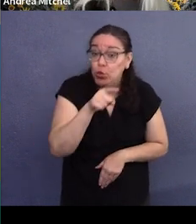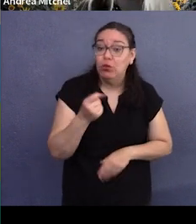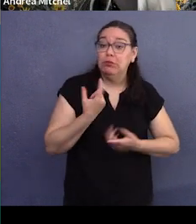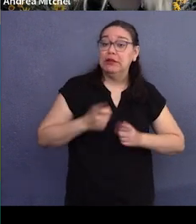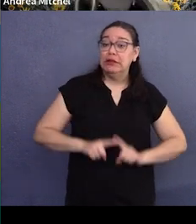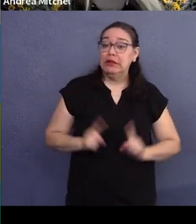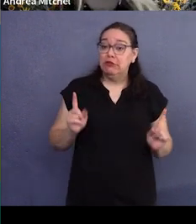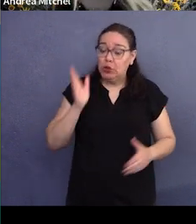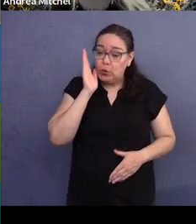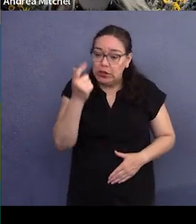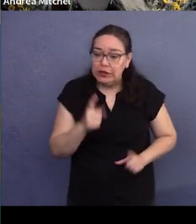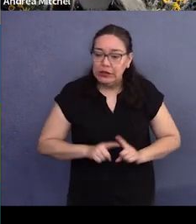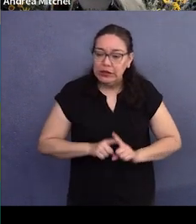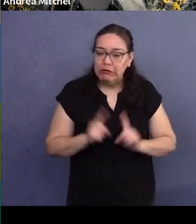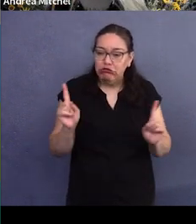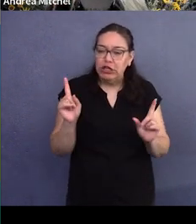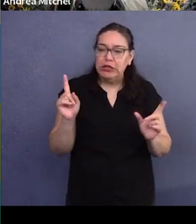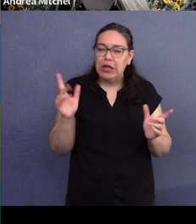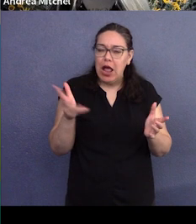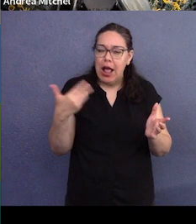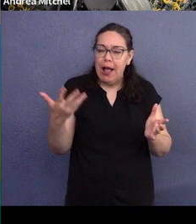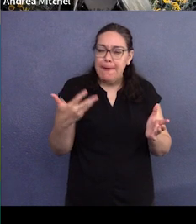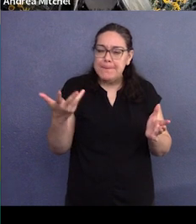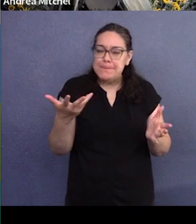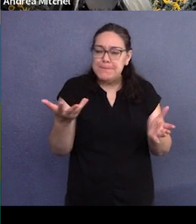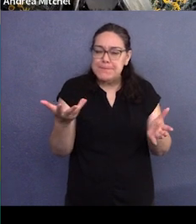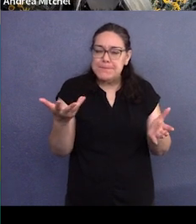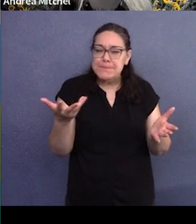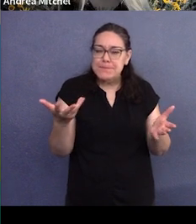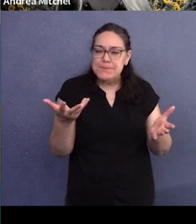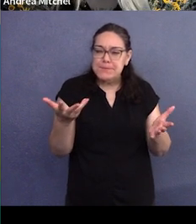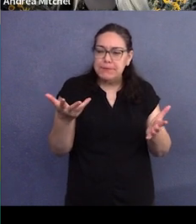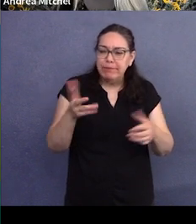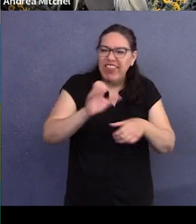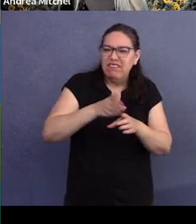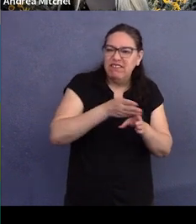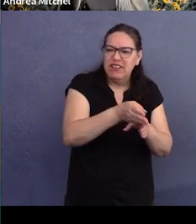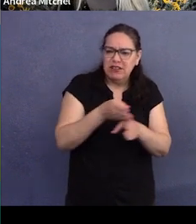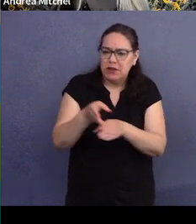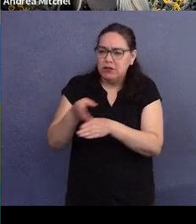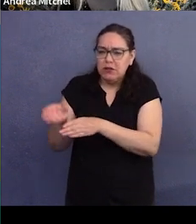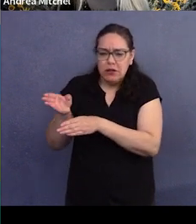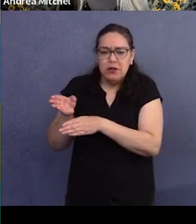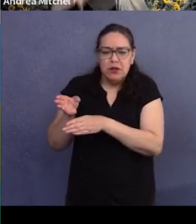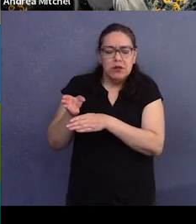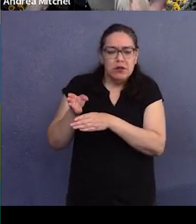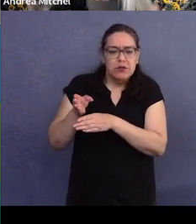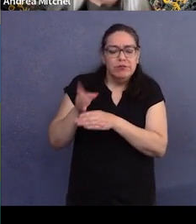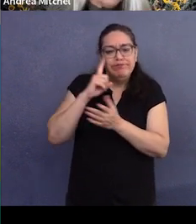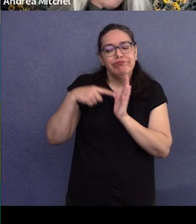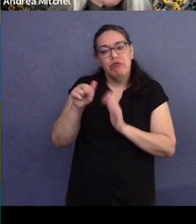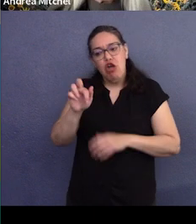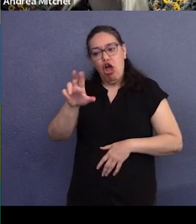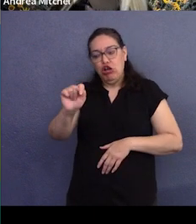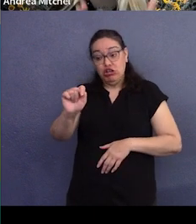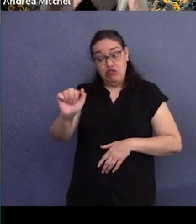think some of you may be in a little different, a different field in that art, you know better